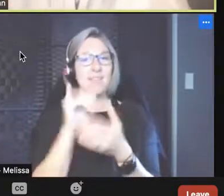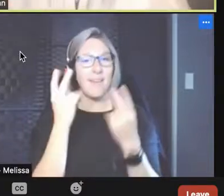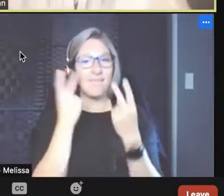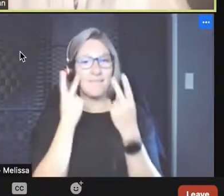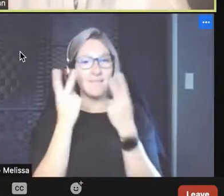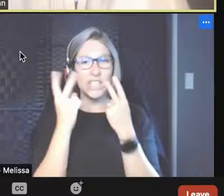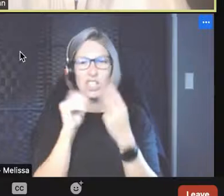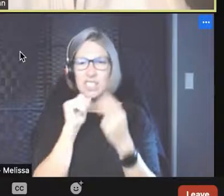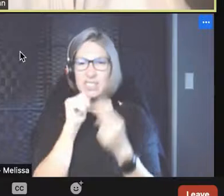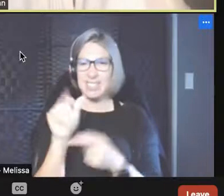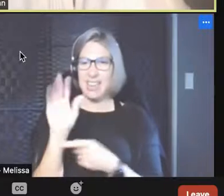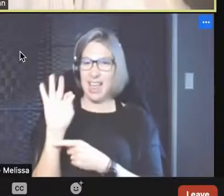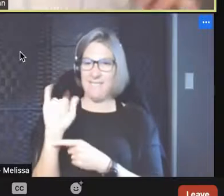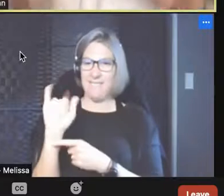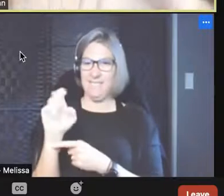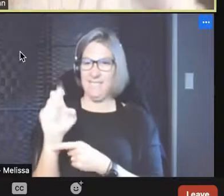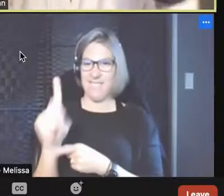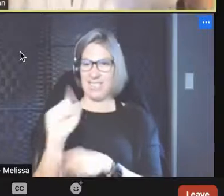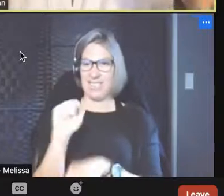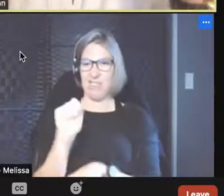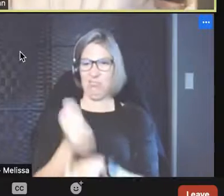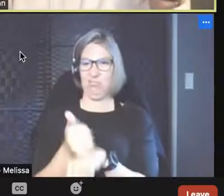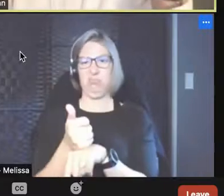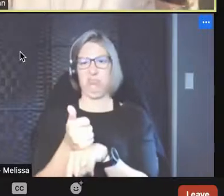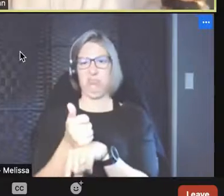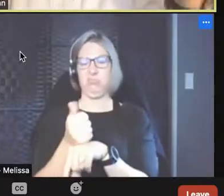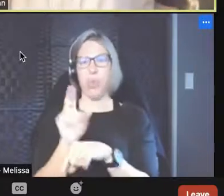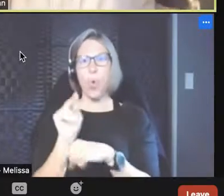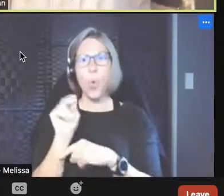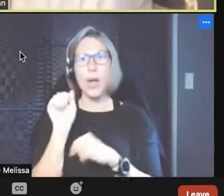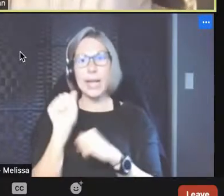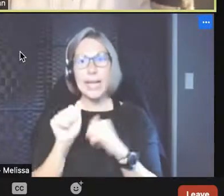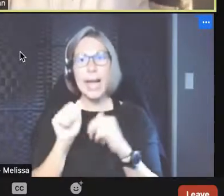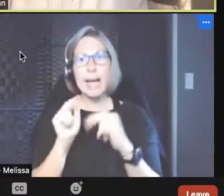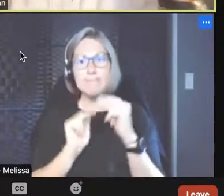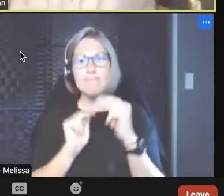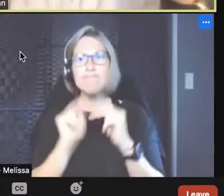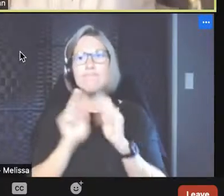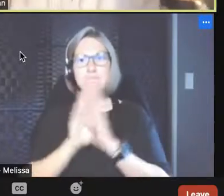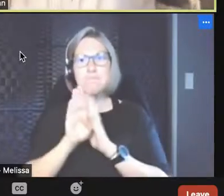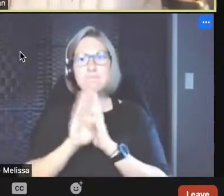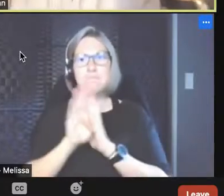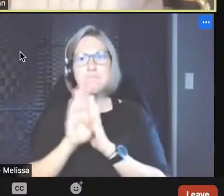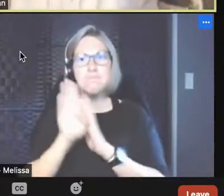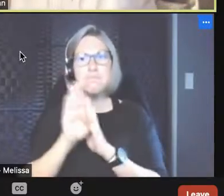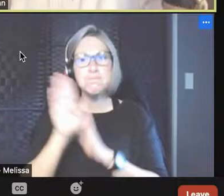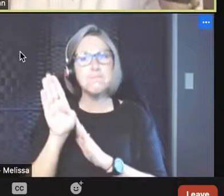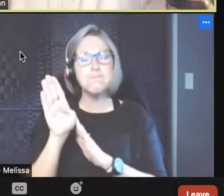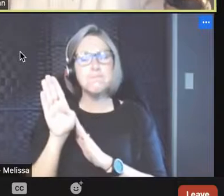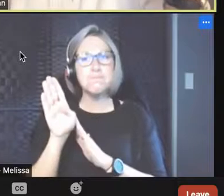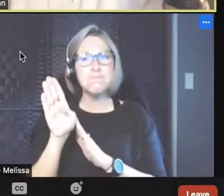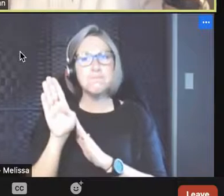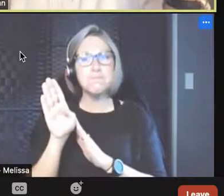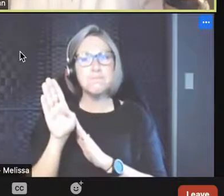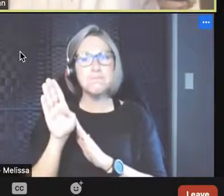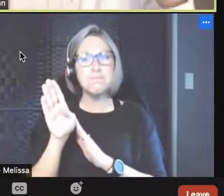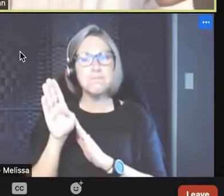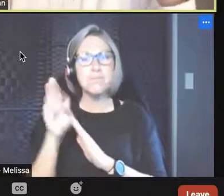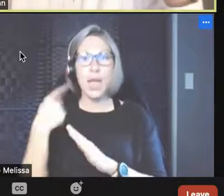a capacity to be built. Her work is part of, her shoulders are part of the shoulders we all stand